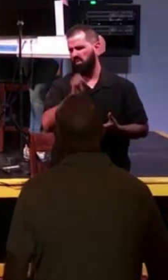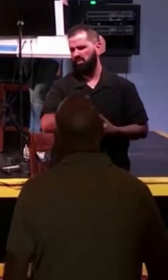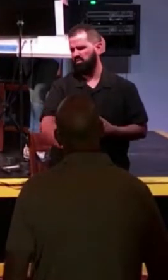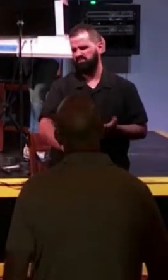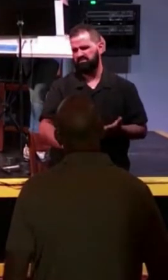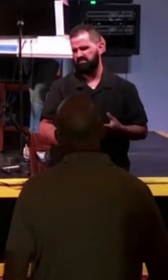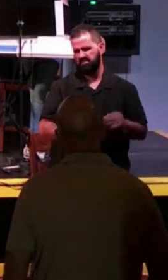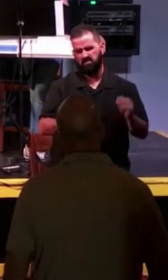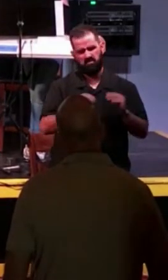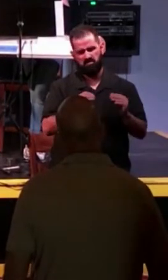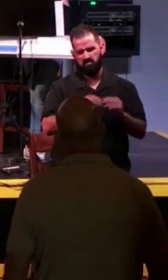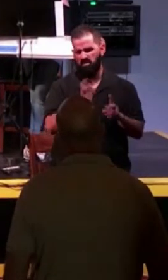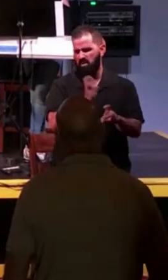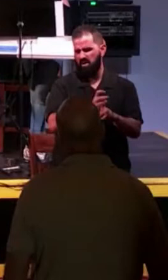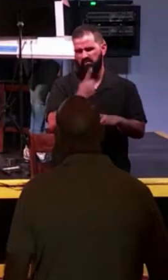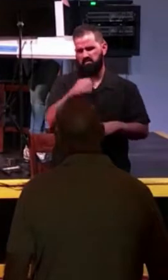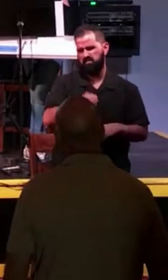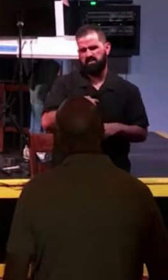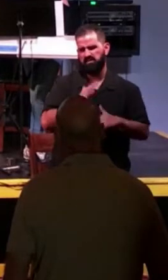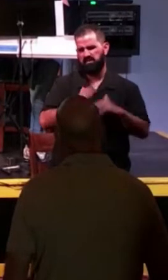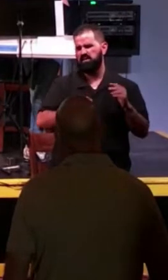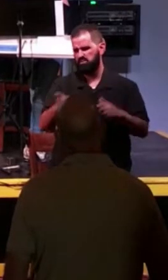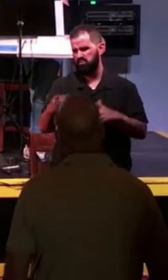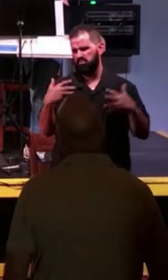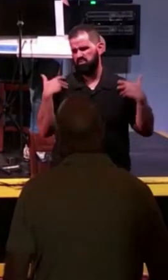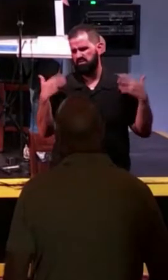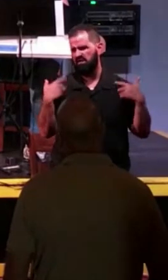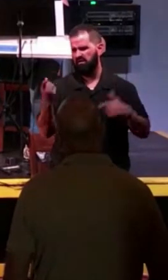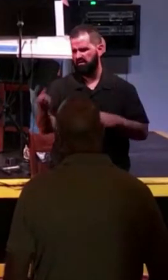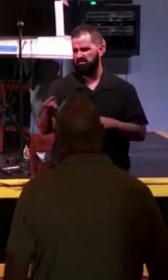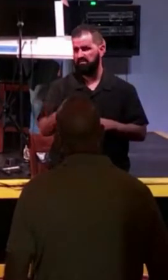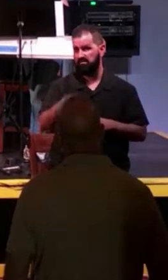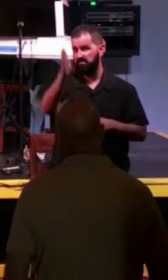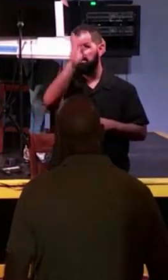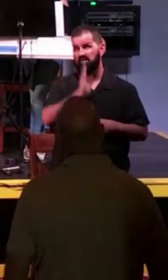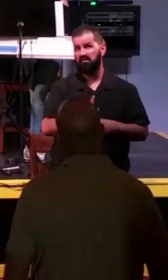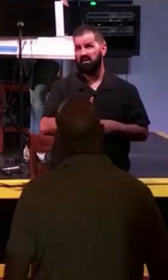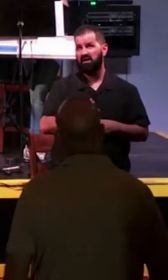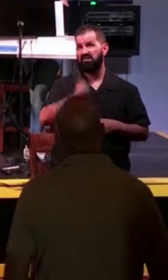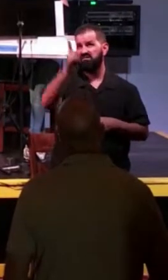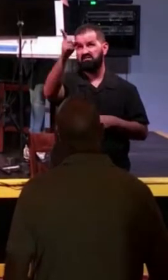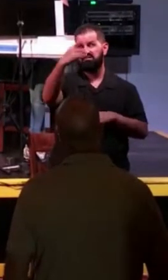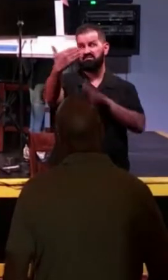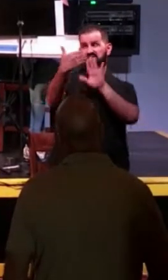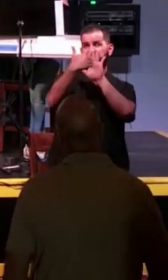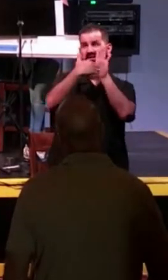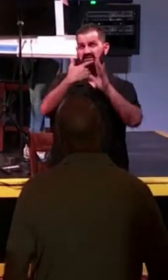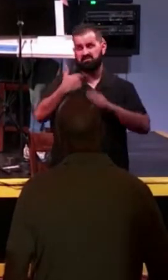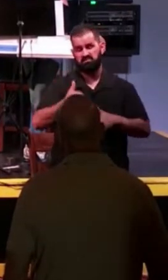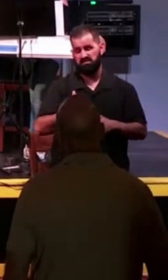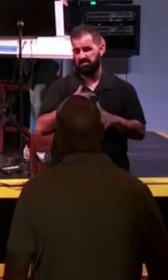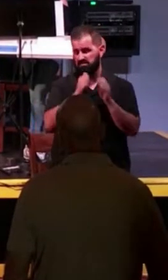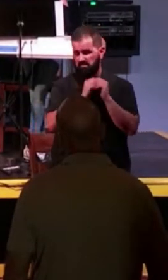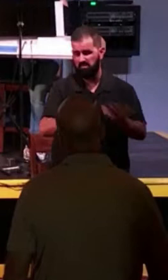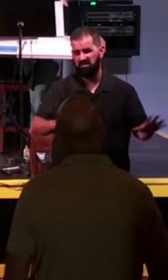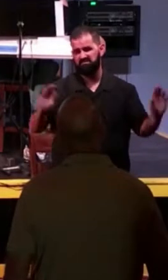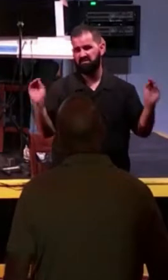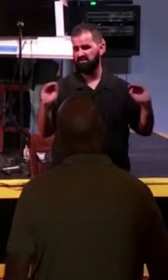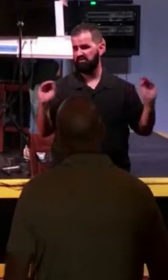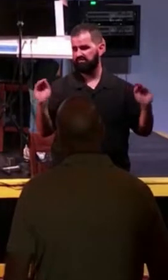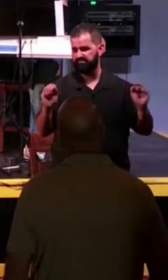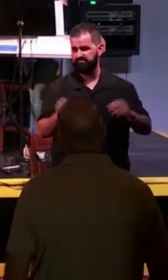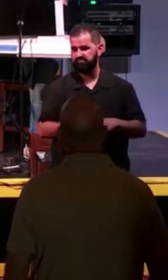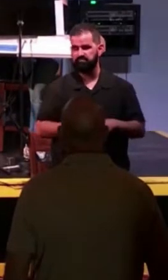more bitter for me than for you, because the Lord, his hand has gone out against me. And at this